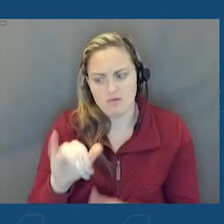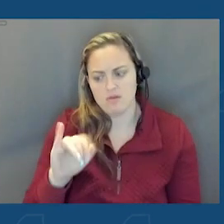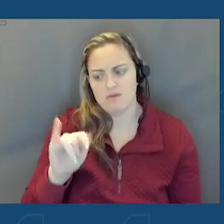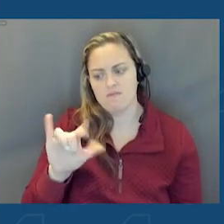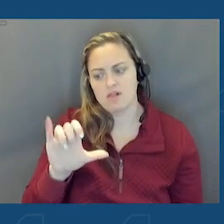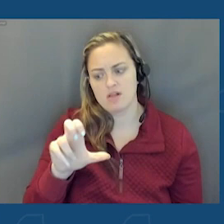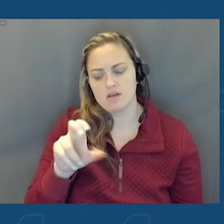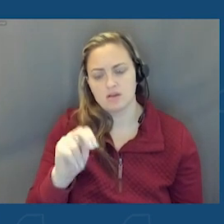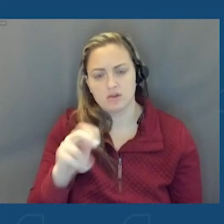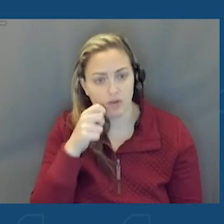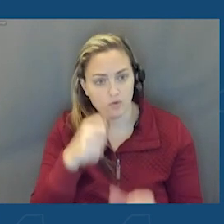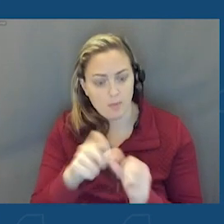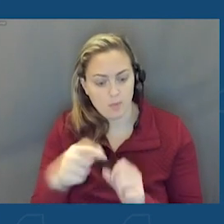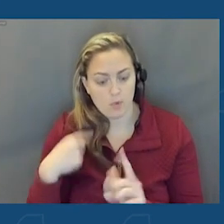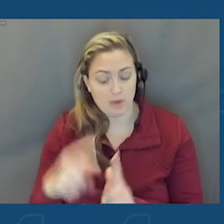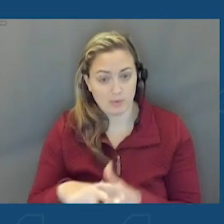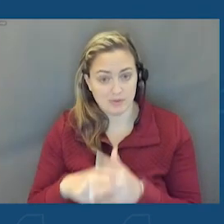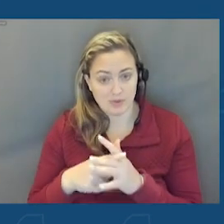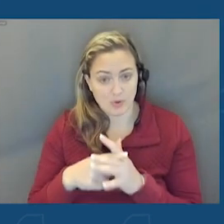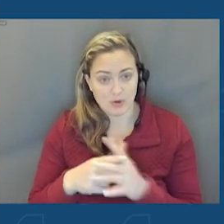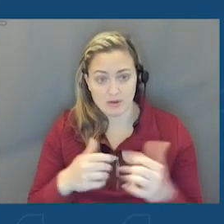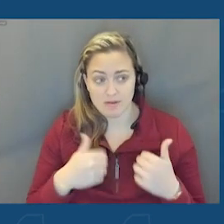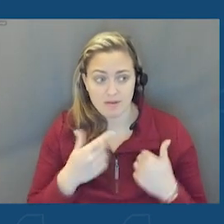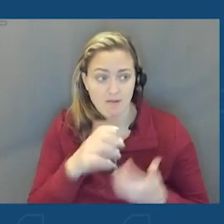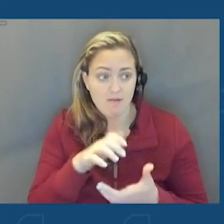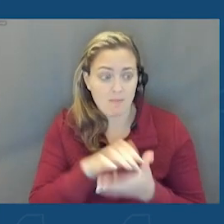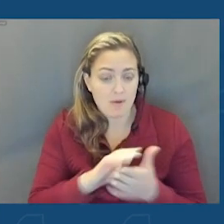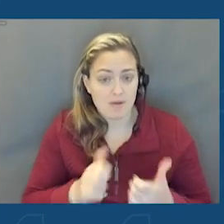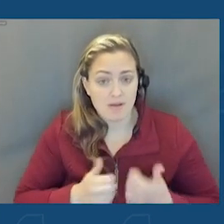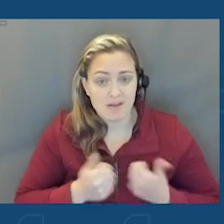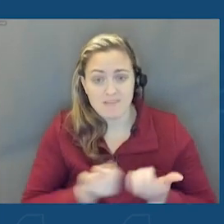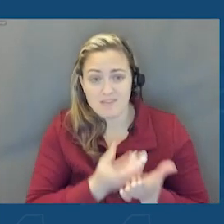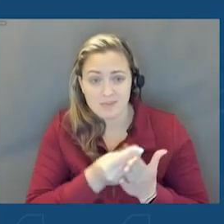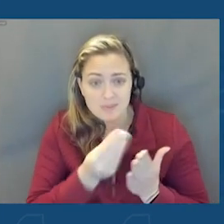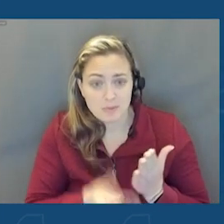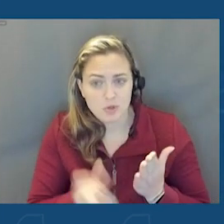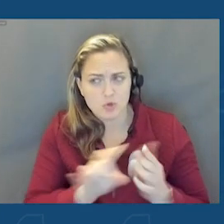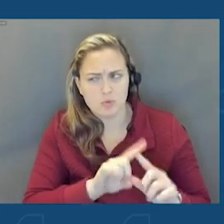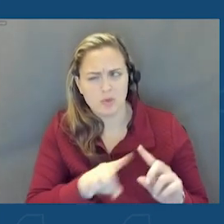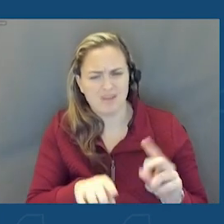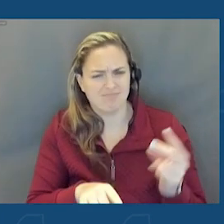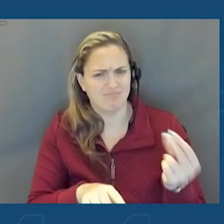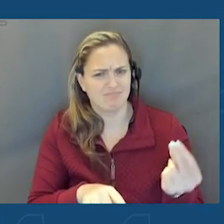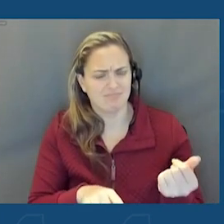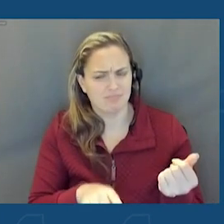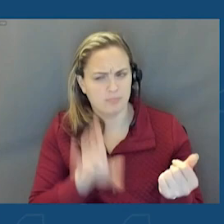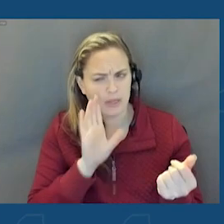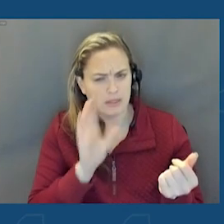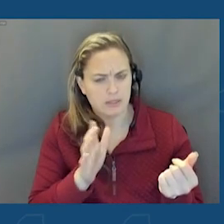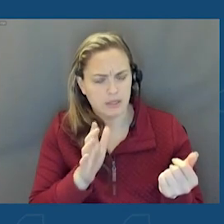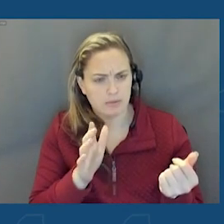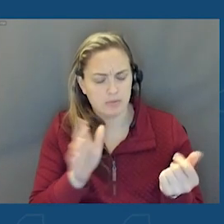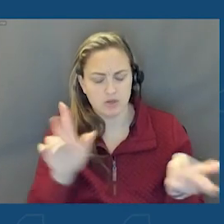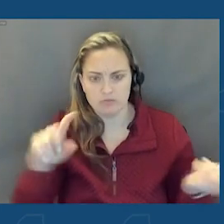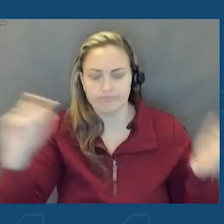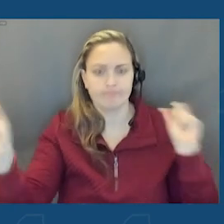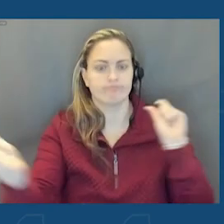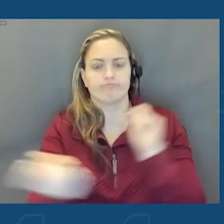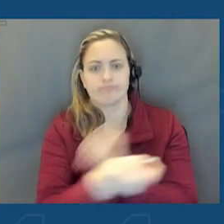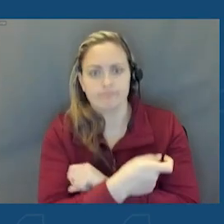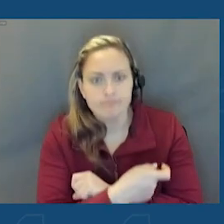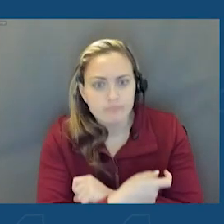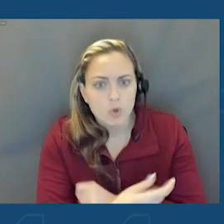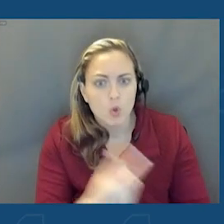when I was starting out, young married life, everything was expensive too. But all of a sudden, things like just turned upside down. You thought you were